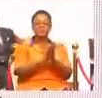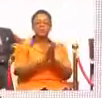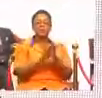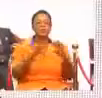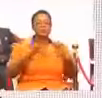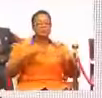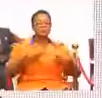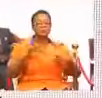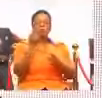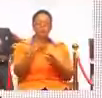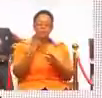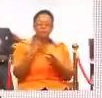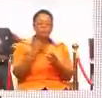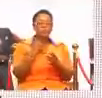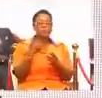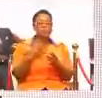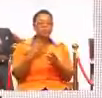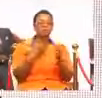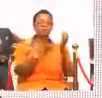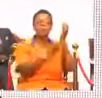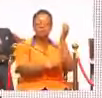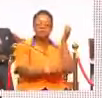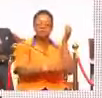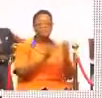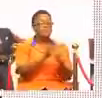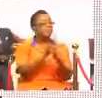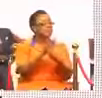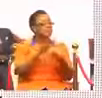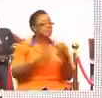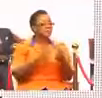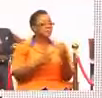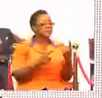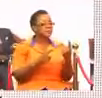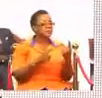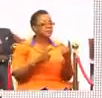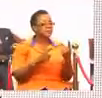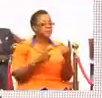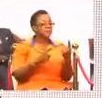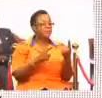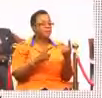people who have suffered poverty for so many years.